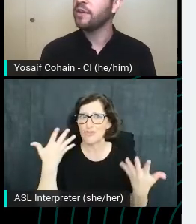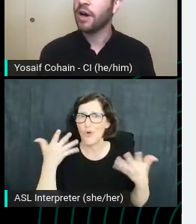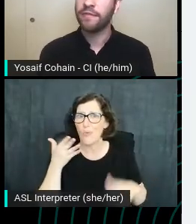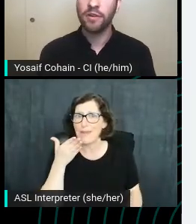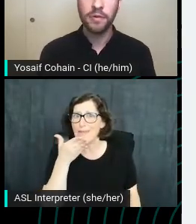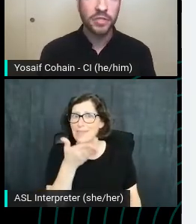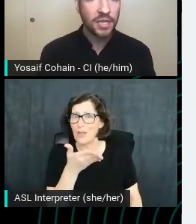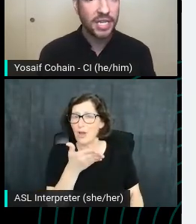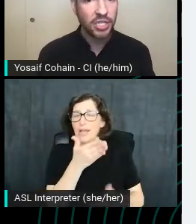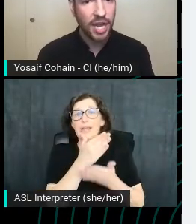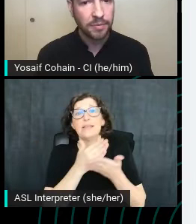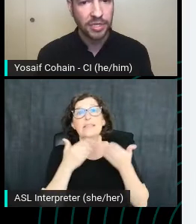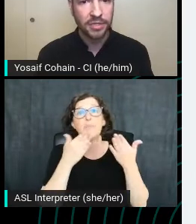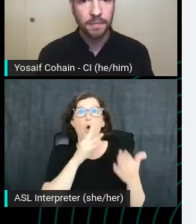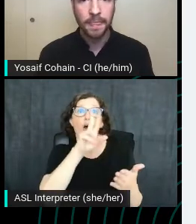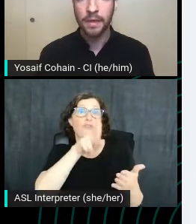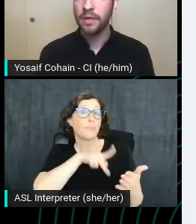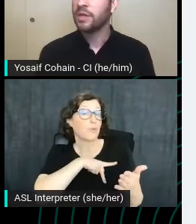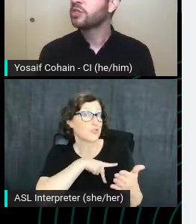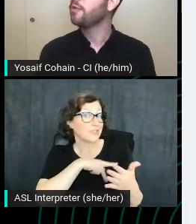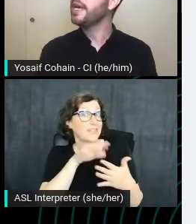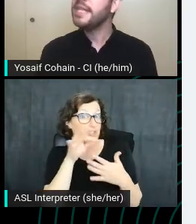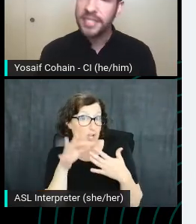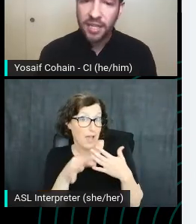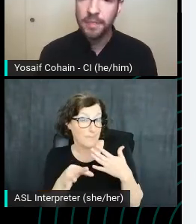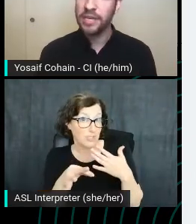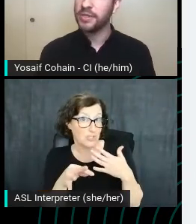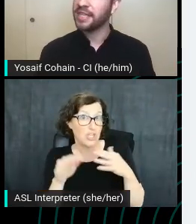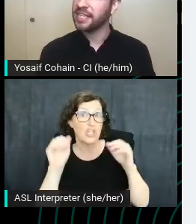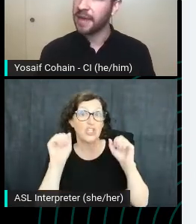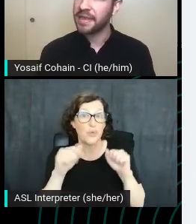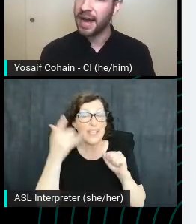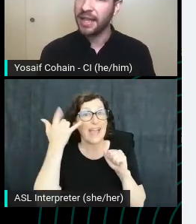Some even offer personalization options. So